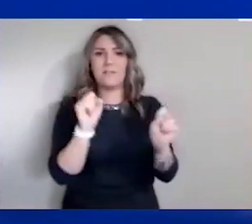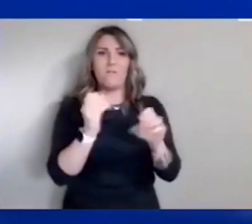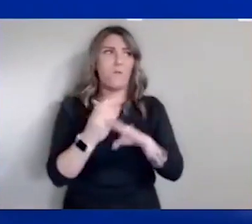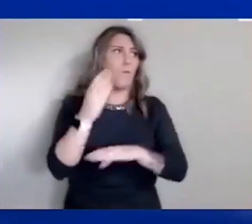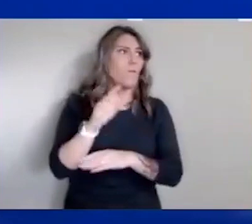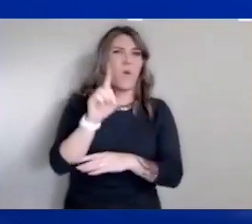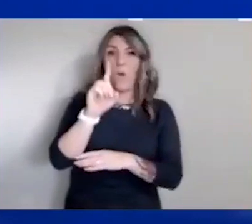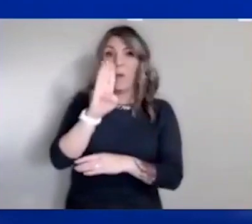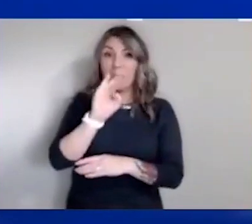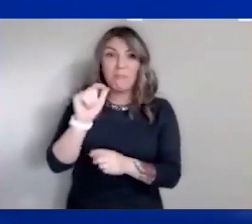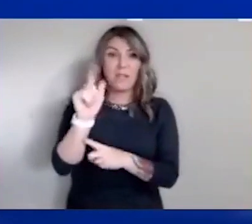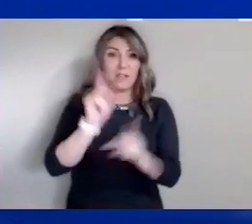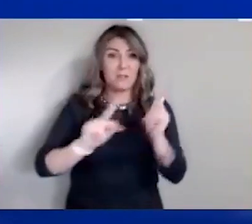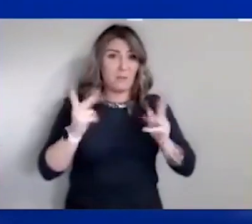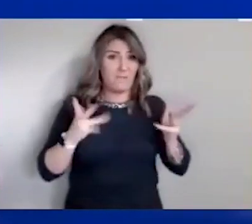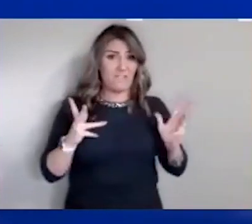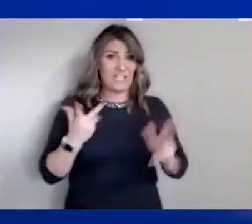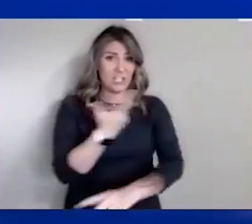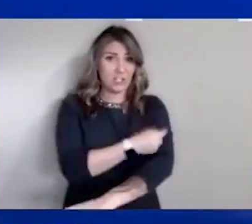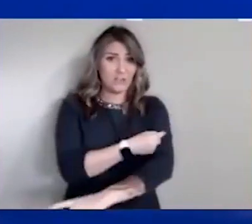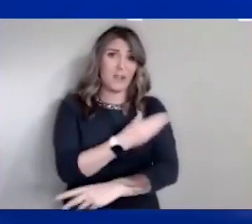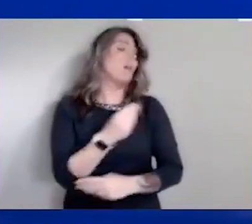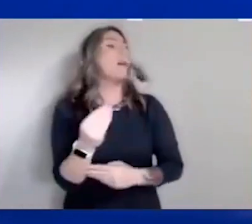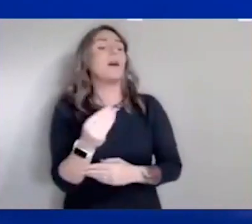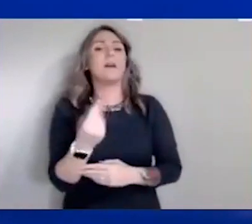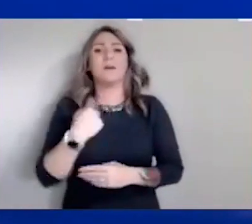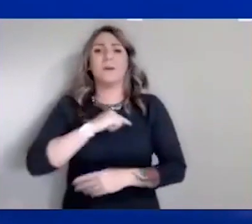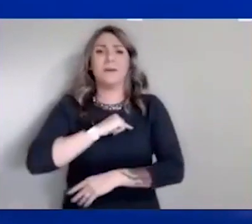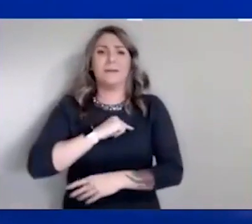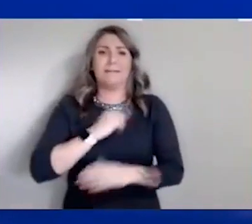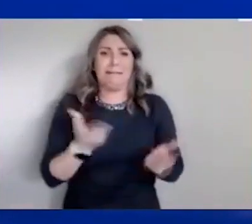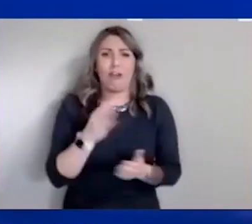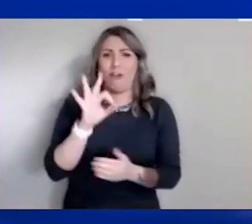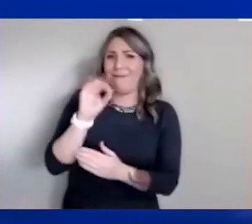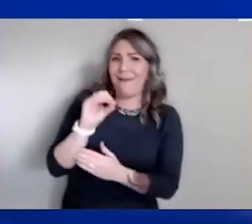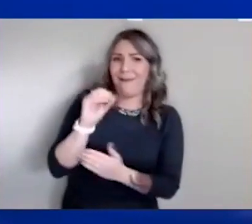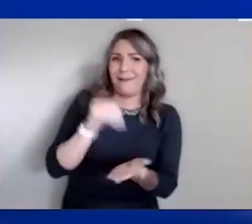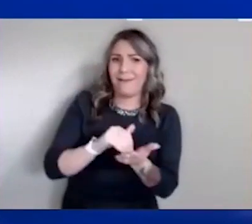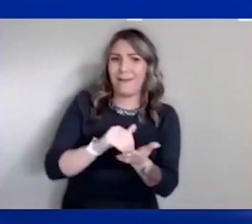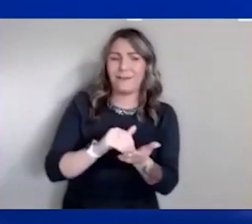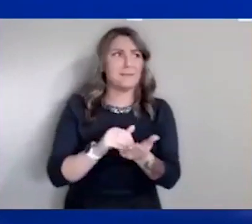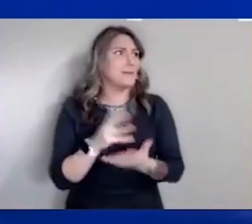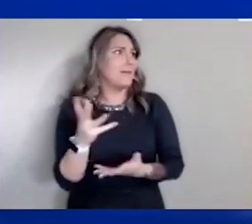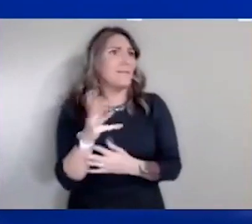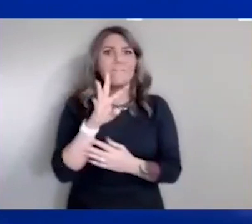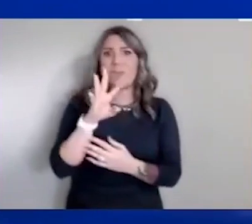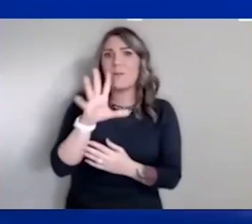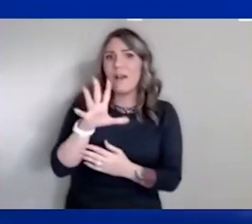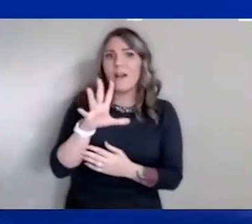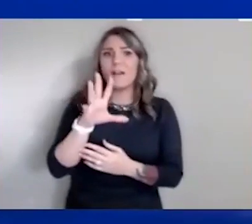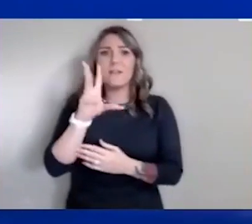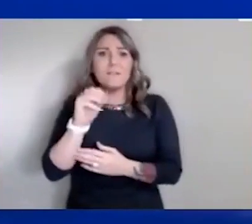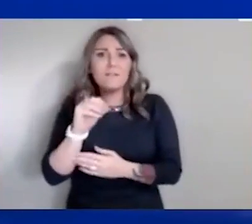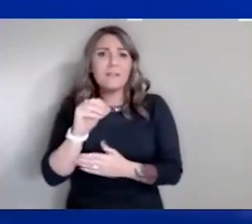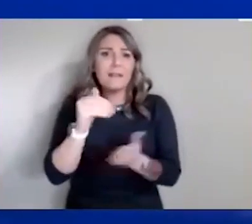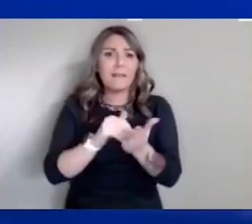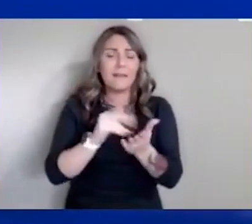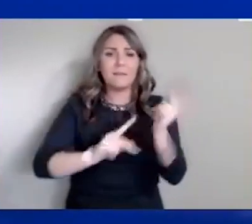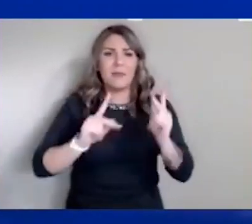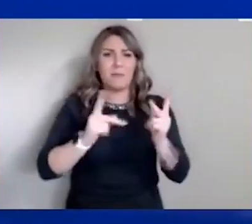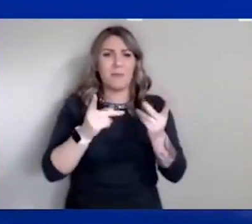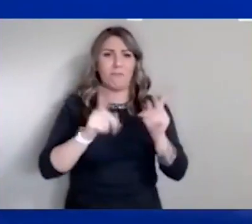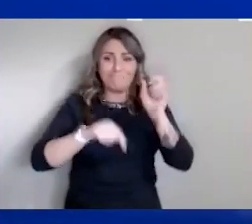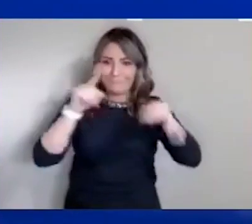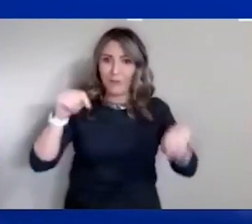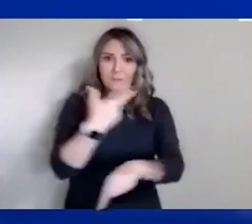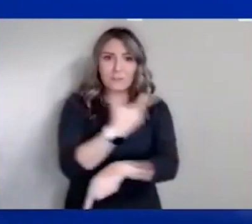worldwide, and we vaccinated 90,000 people, or 45, 50,000 people, and 90,000 people, or we've given 90,000 different shots here in